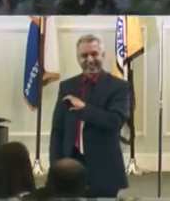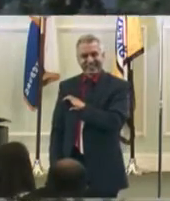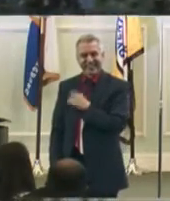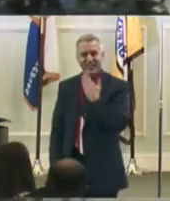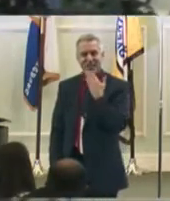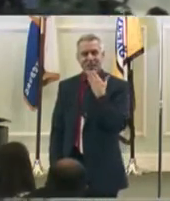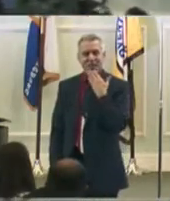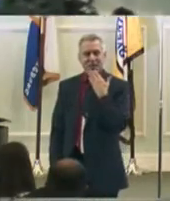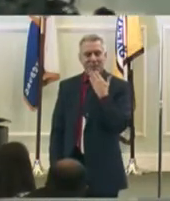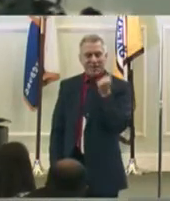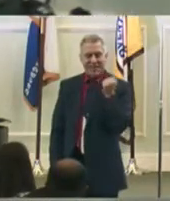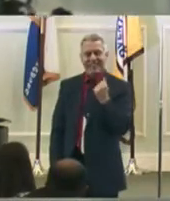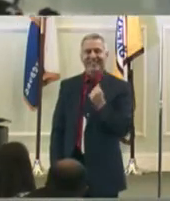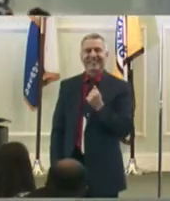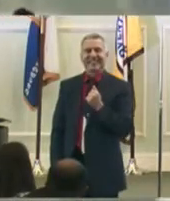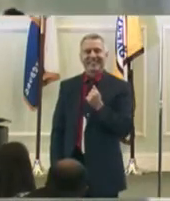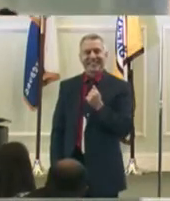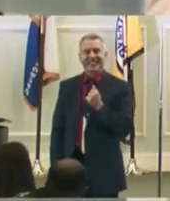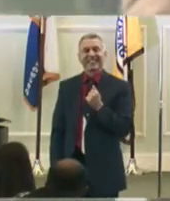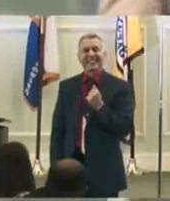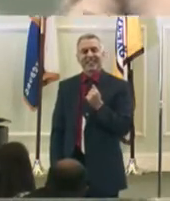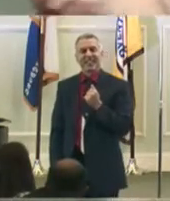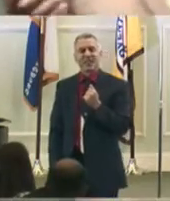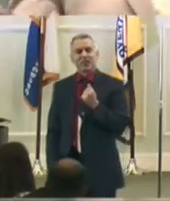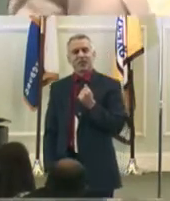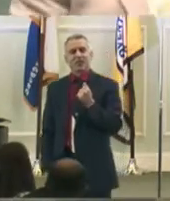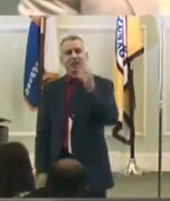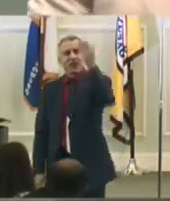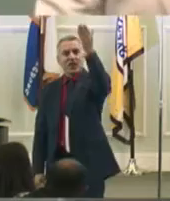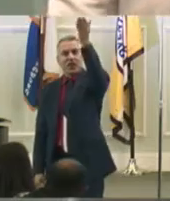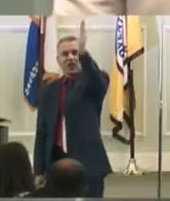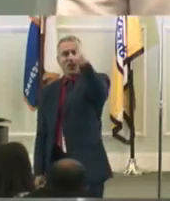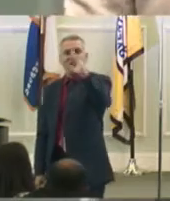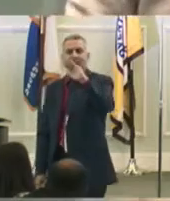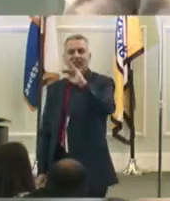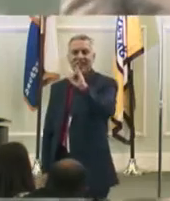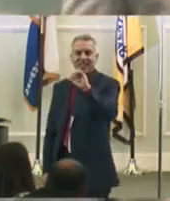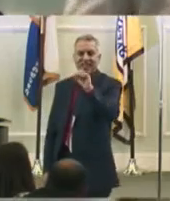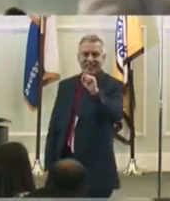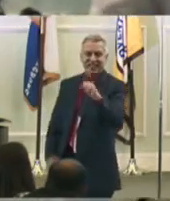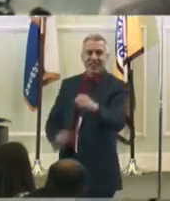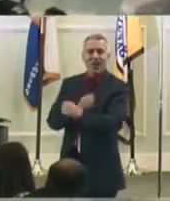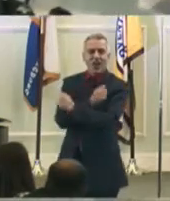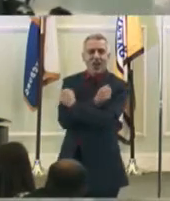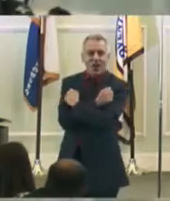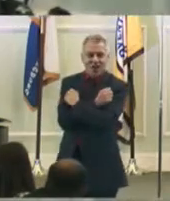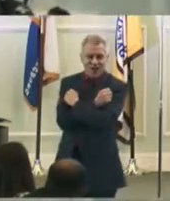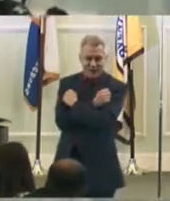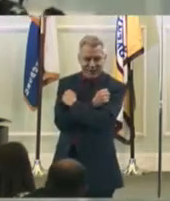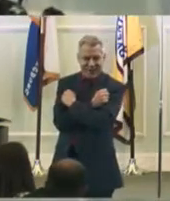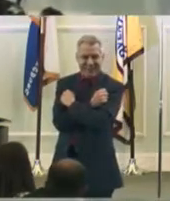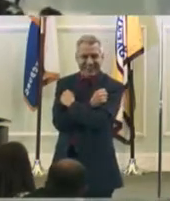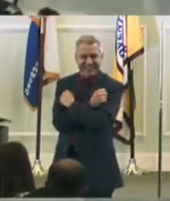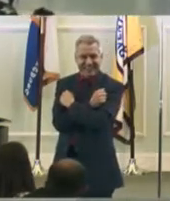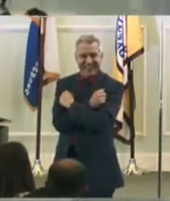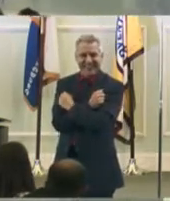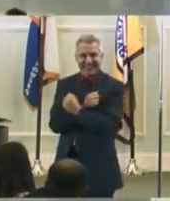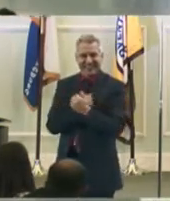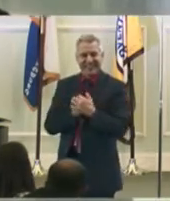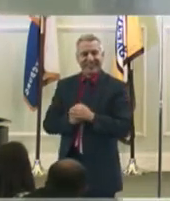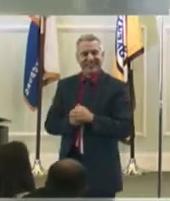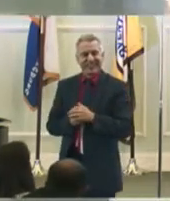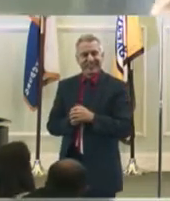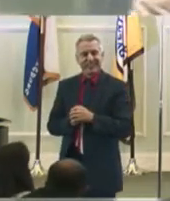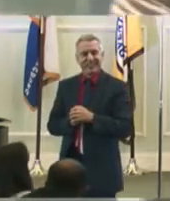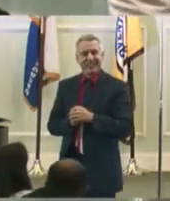tell him about your life. I mean, I noticed things are closed down. I can't go to the gym tomorrow. I'm like, what? You're closing the gym? But that's not why. I could